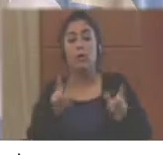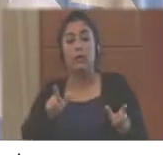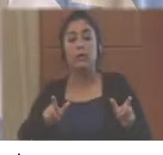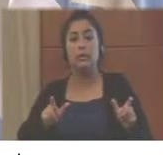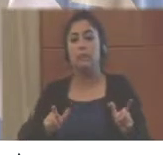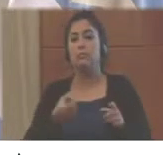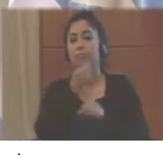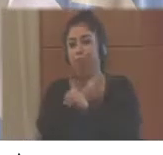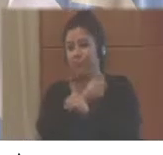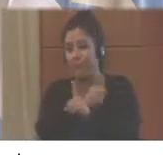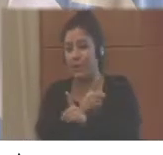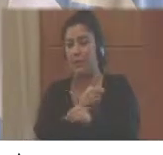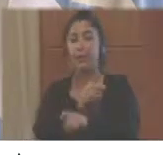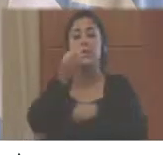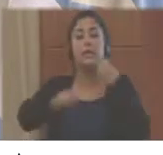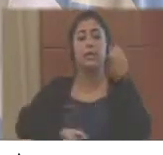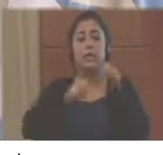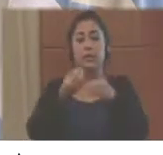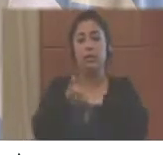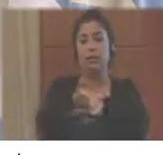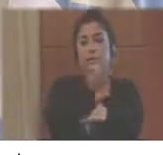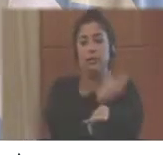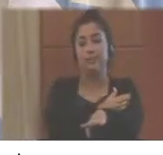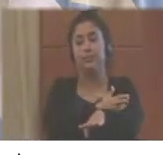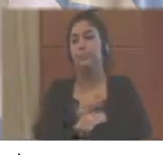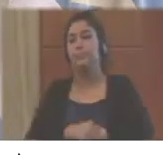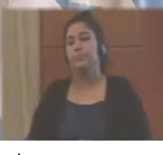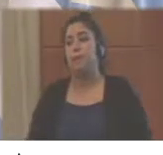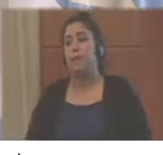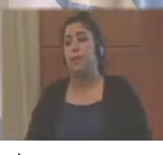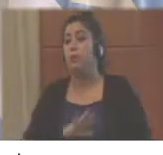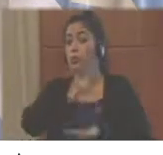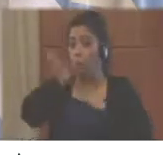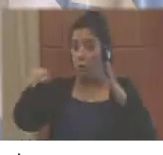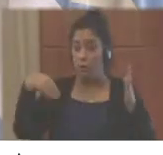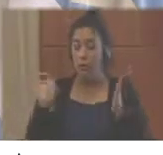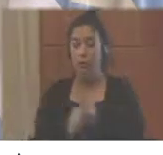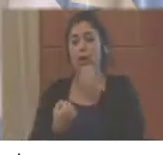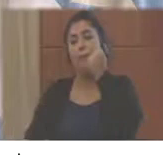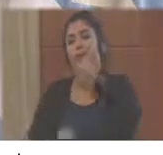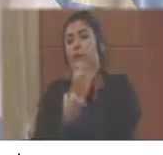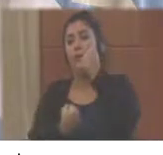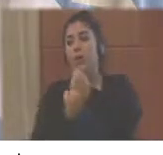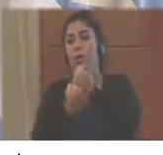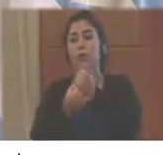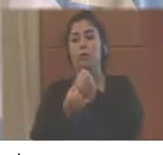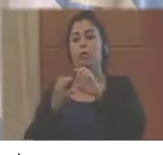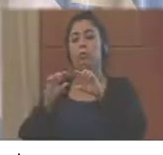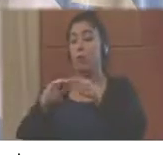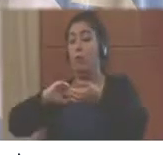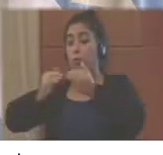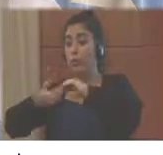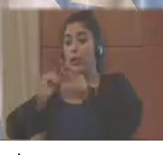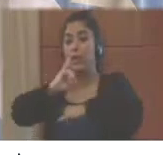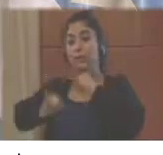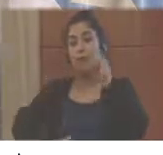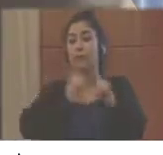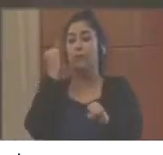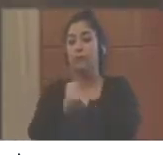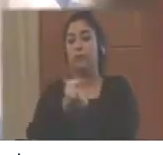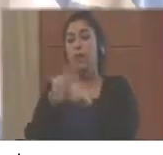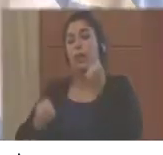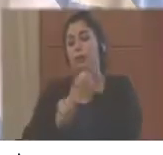disabled population faced with emergencies and natural disasters. This has been recognized by the